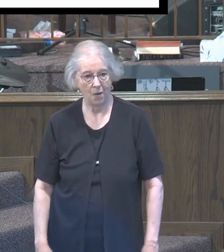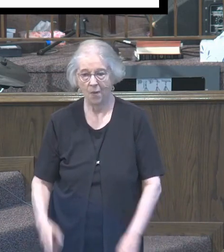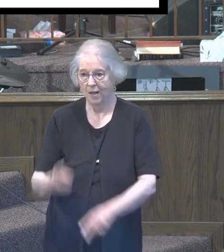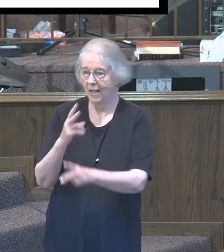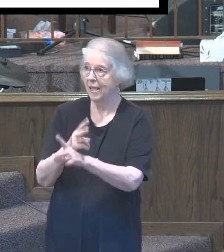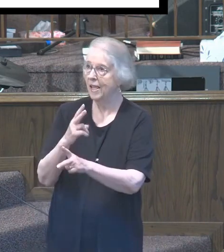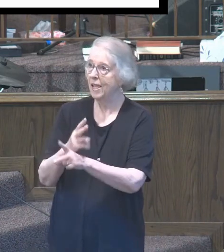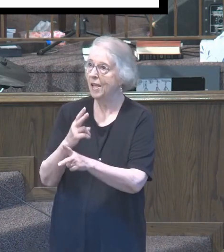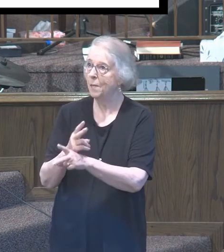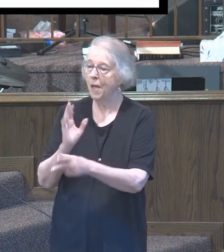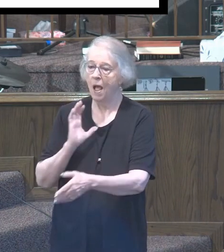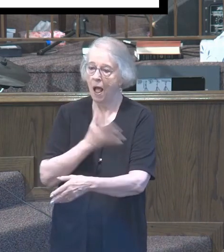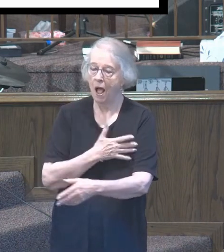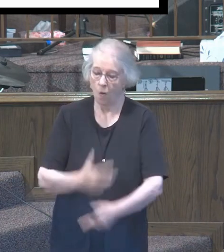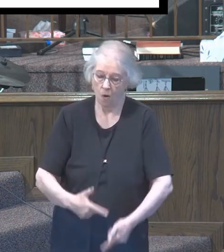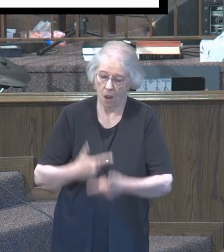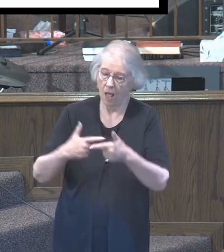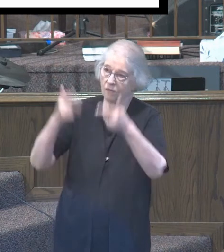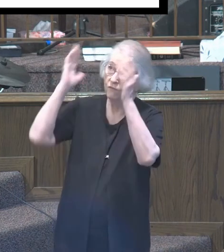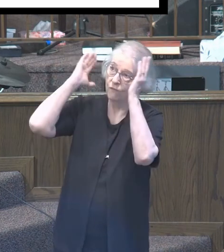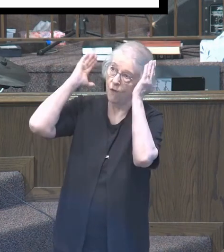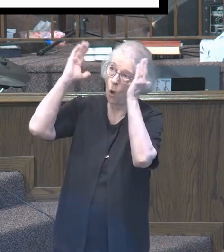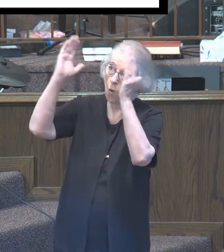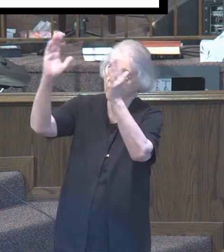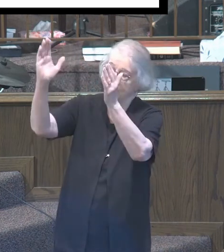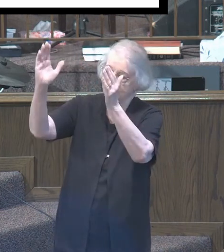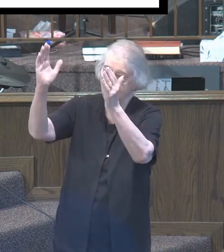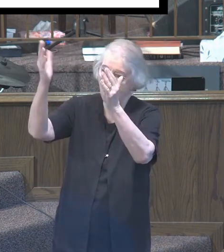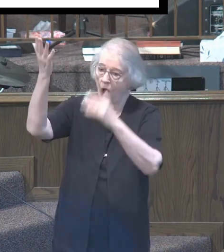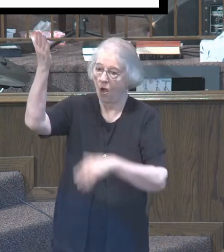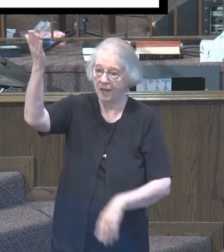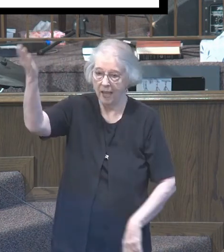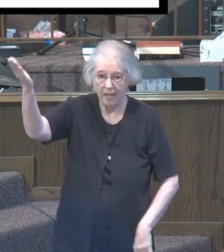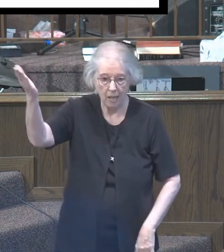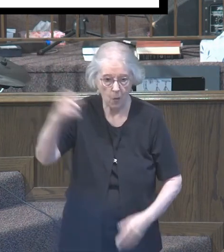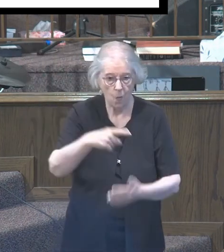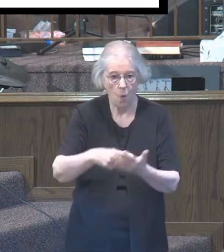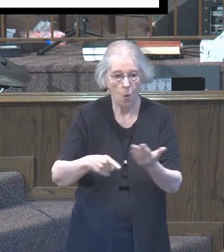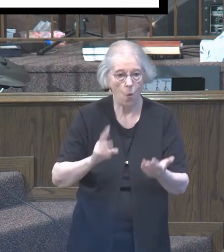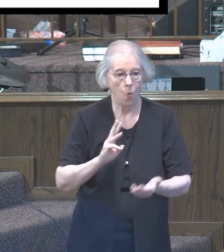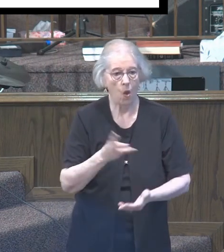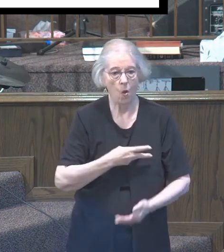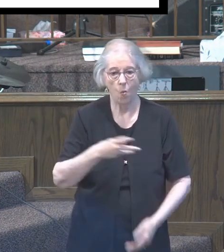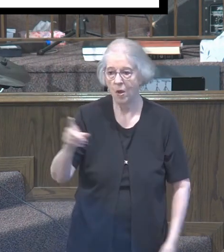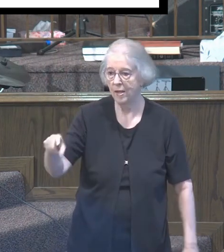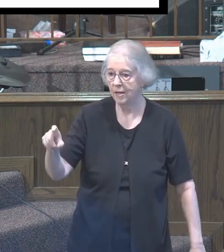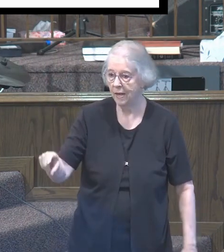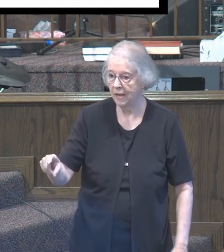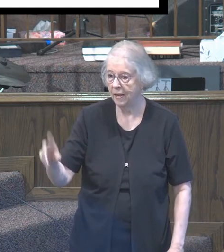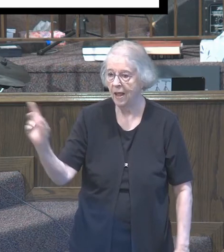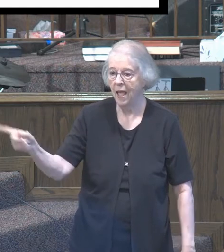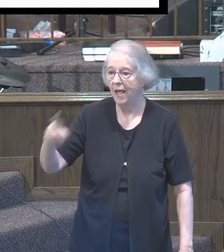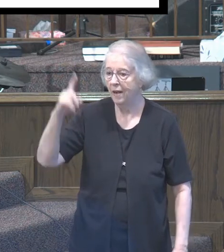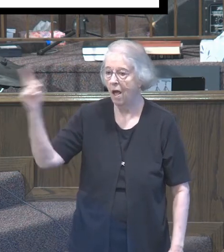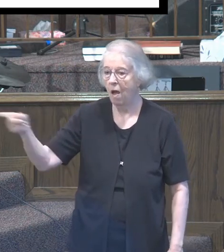God reality, God initiative, God provisions. Don't worry about missing out.